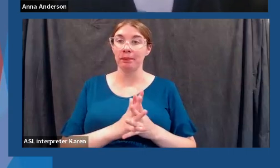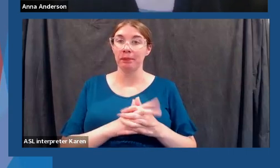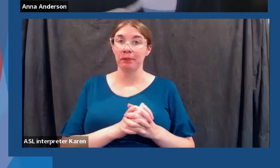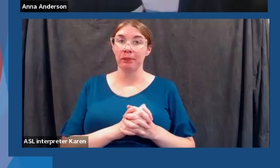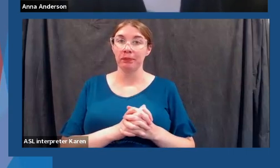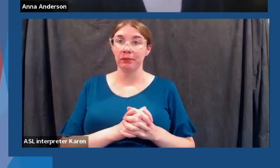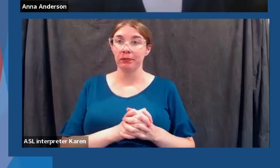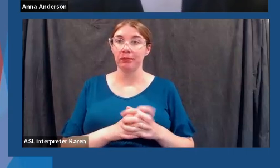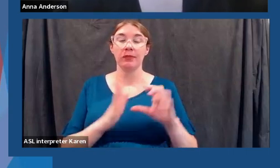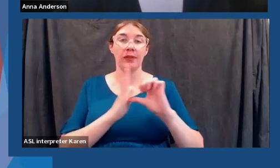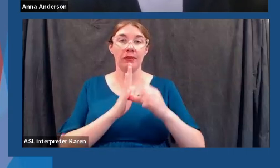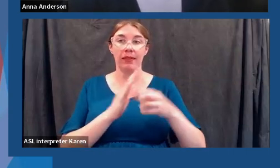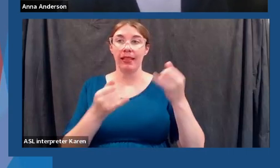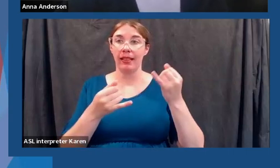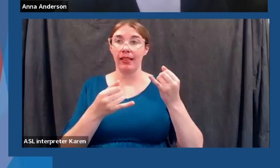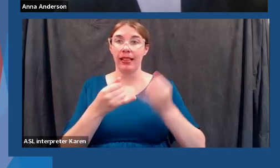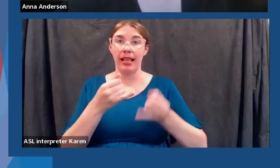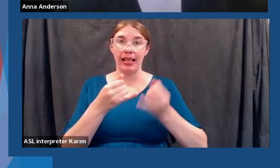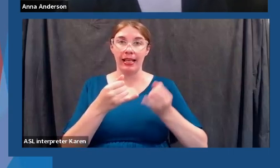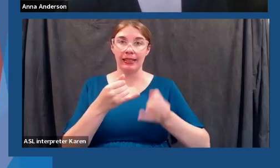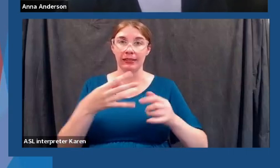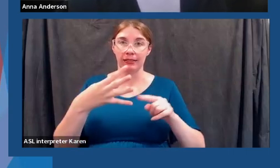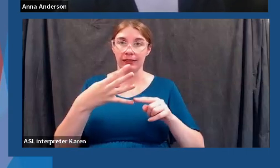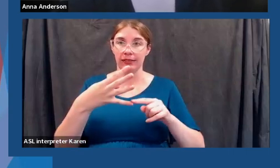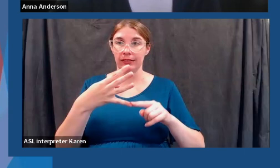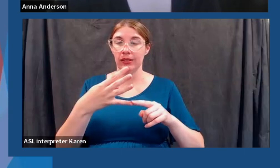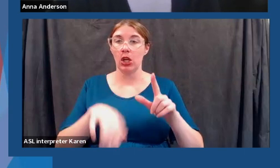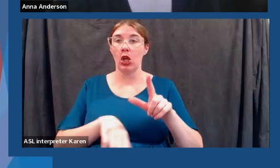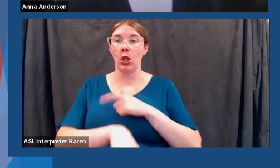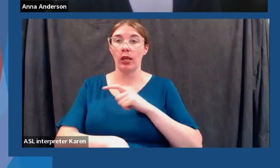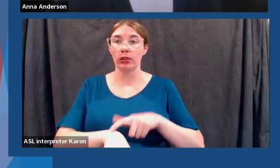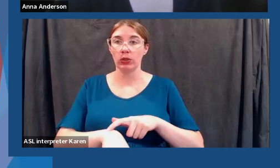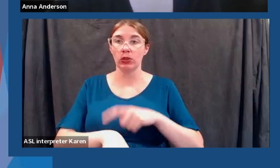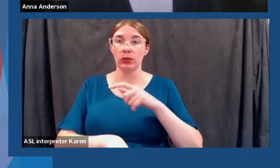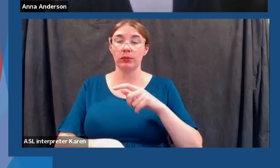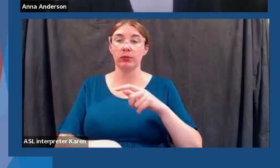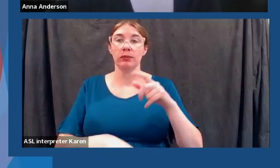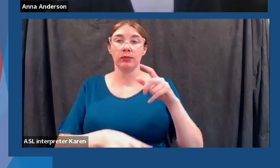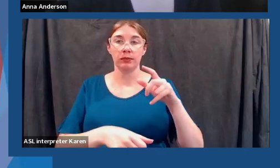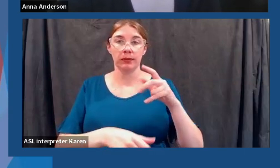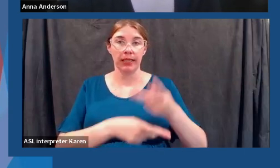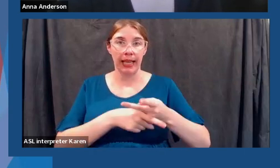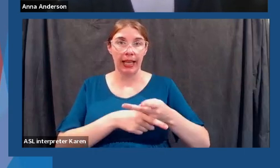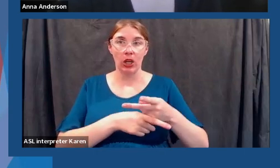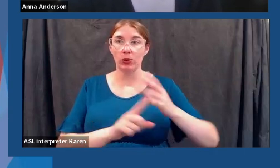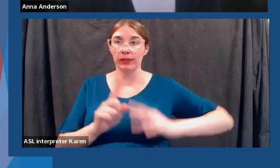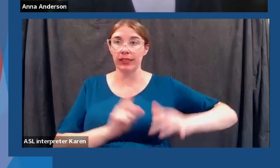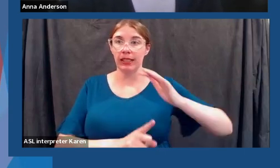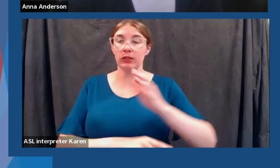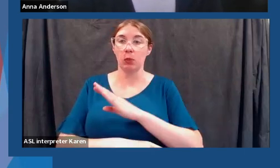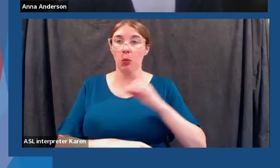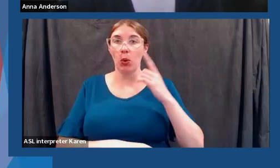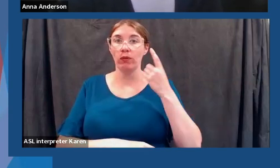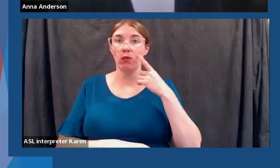going to highlight the last one, the Board on Aging and Long-Term Care, voting in long-term care settings. I was just alerted to